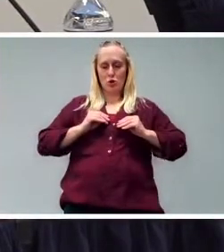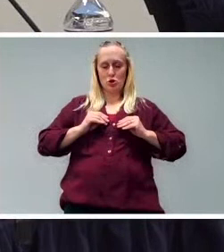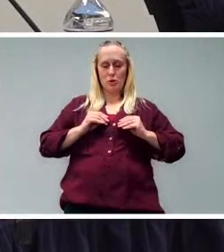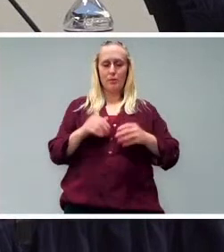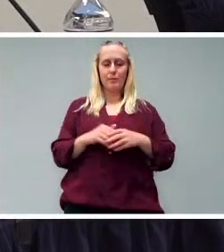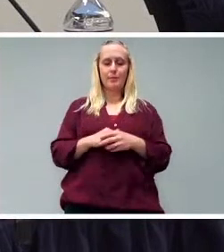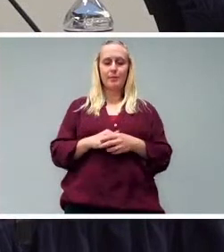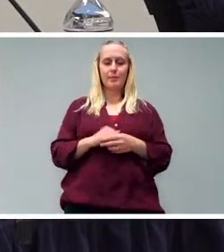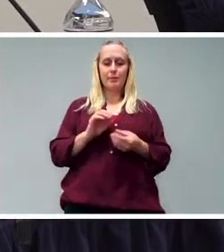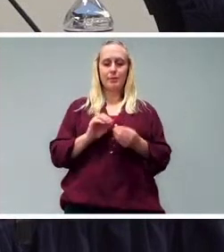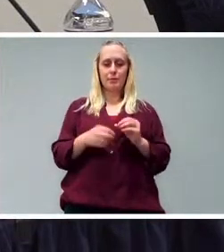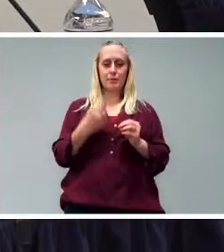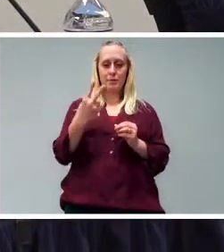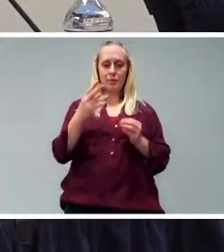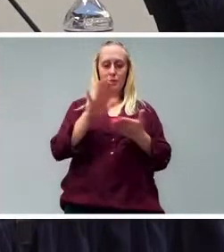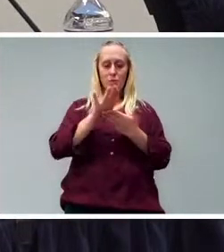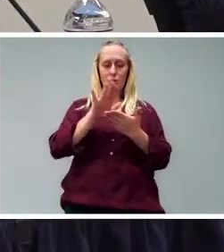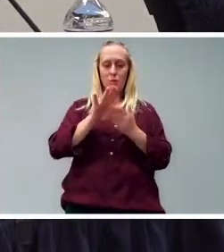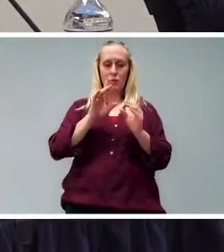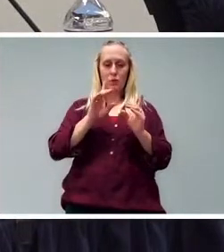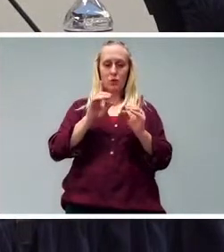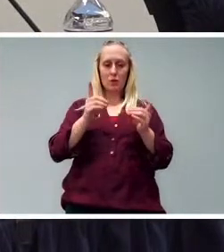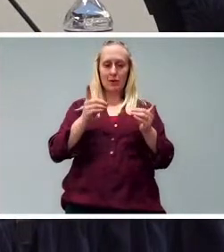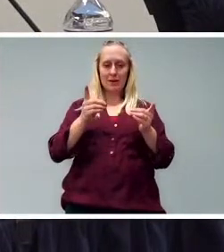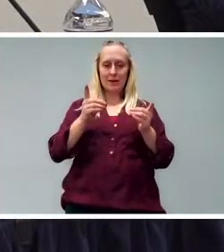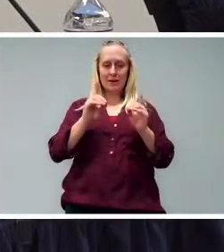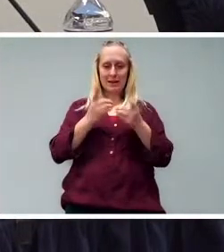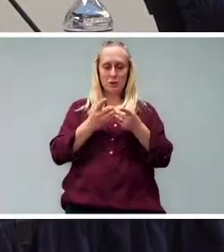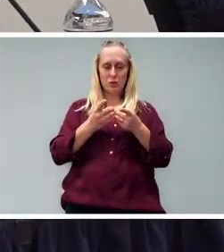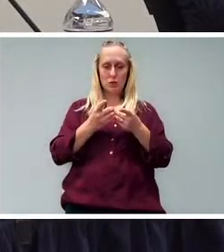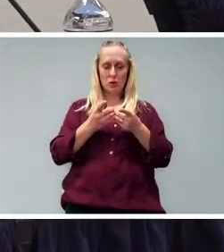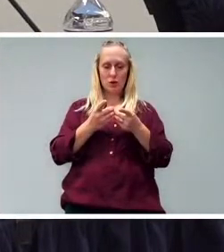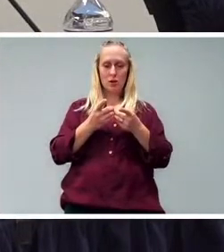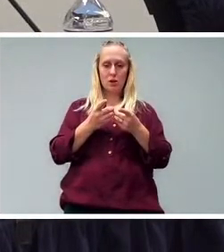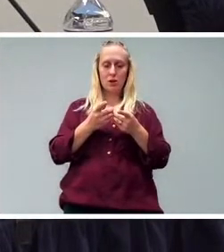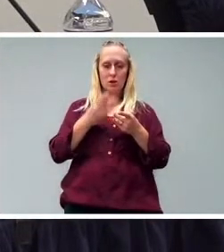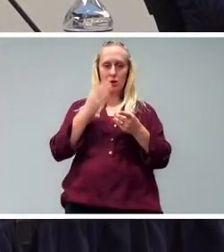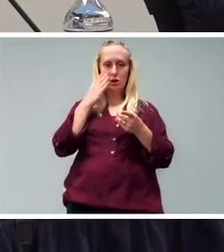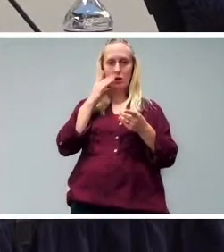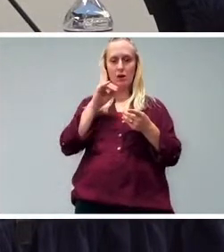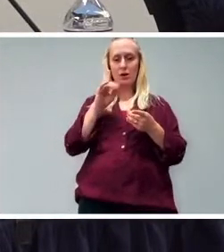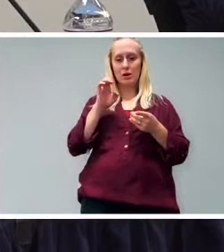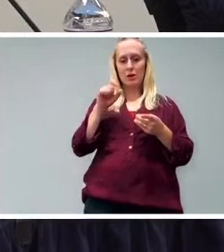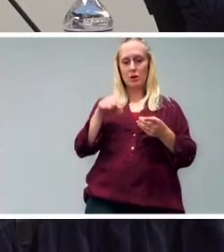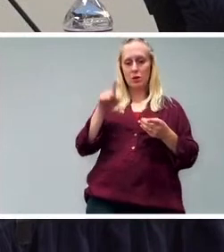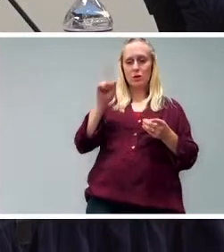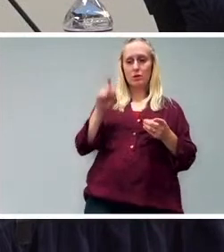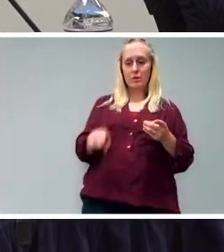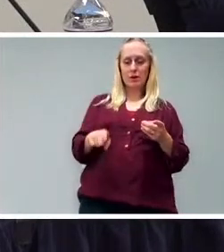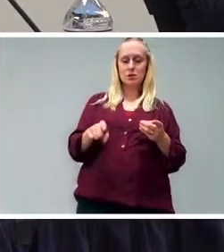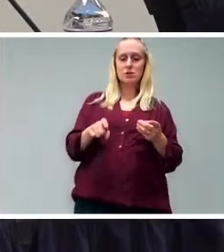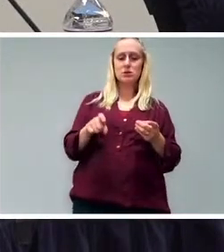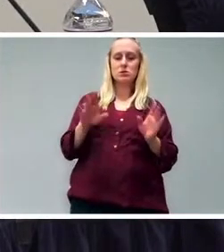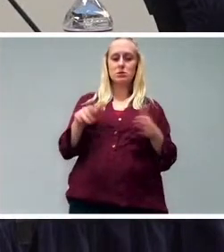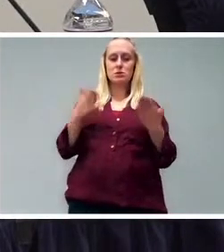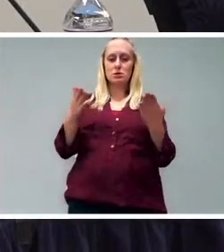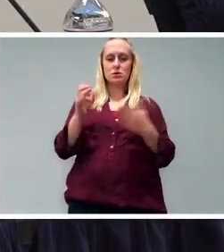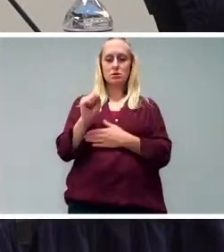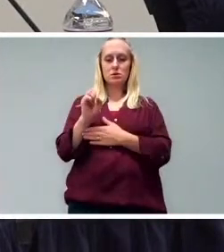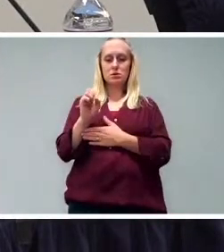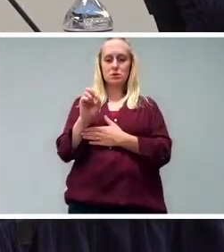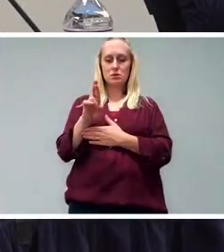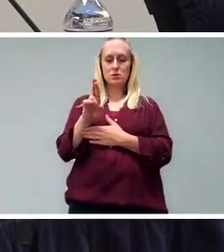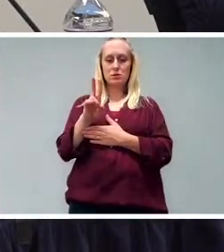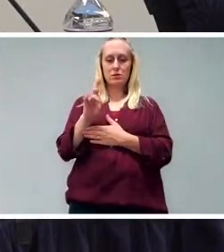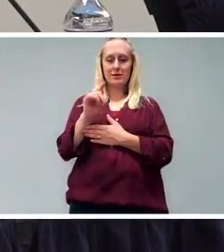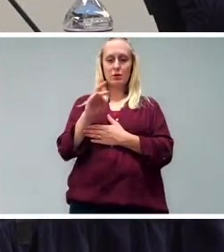Number two, the school district and DEQ execute the easement and equitable servitudes. And then we have to